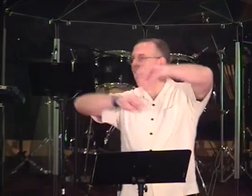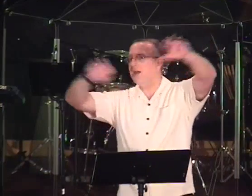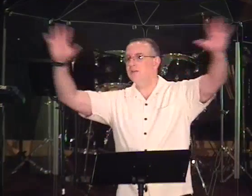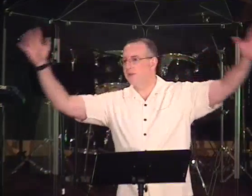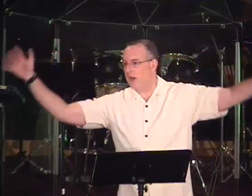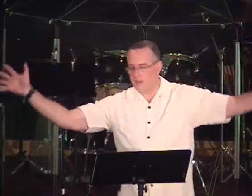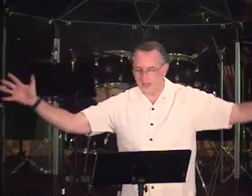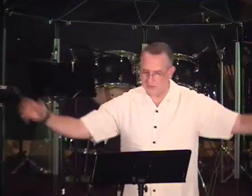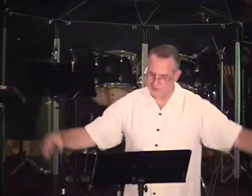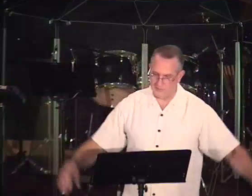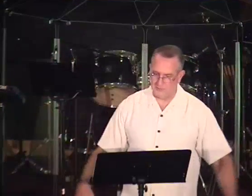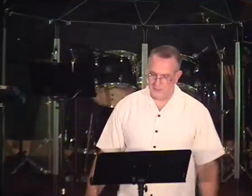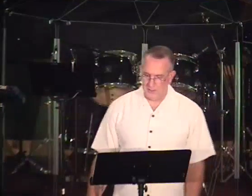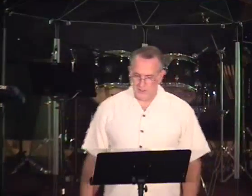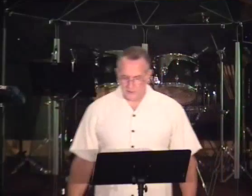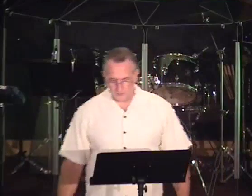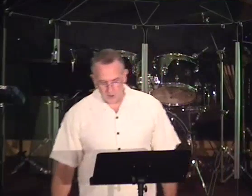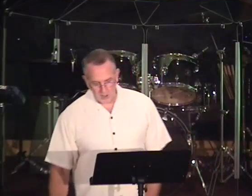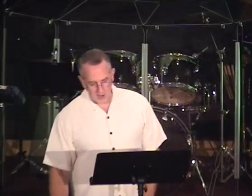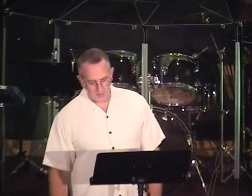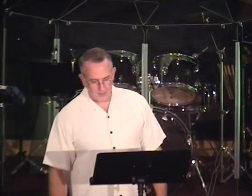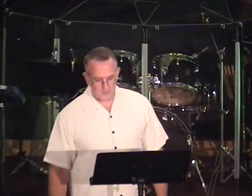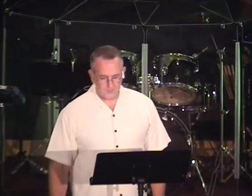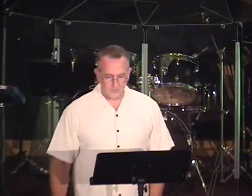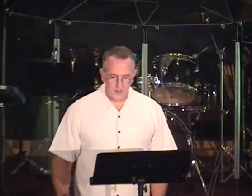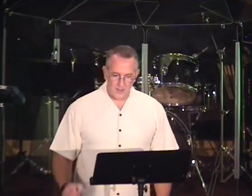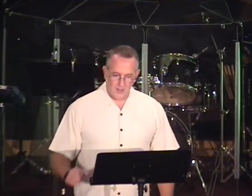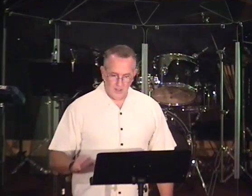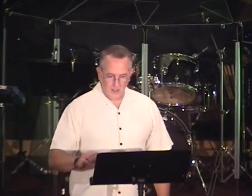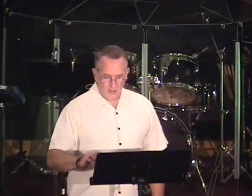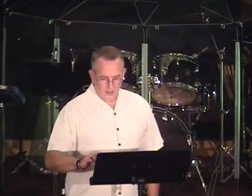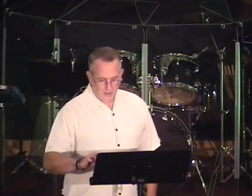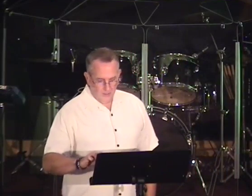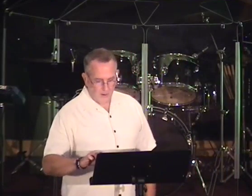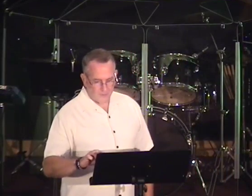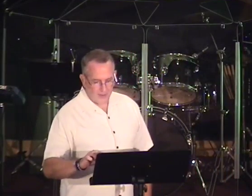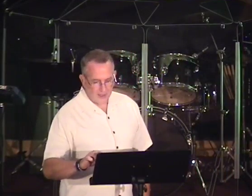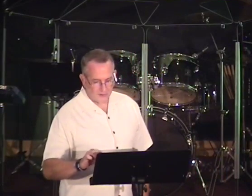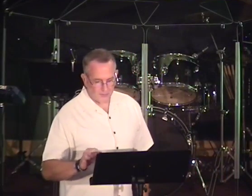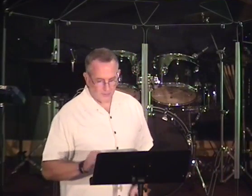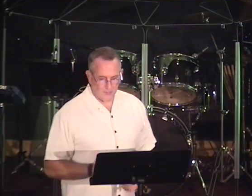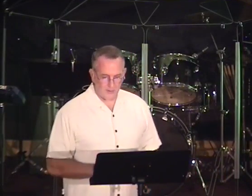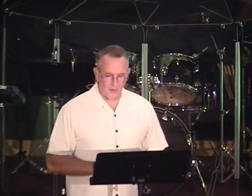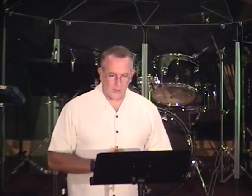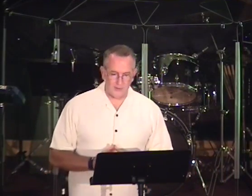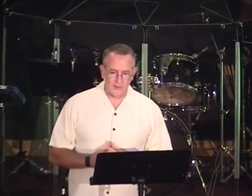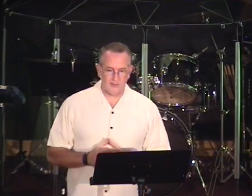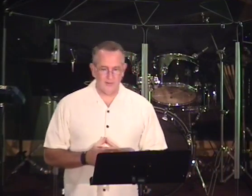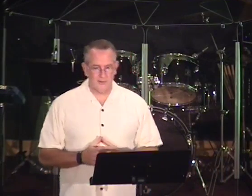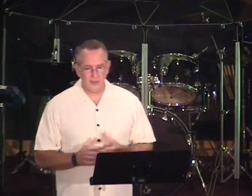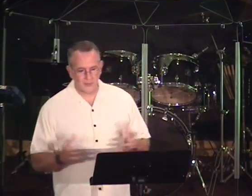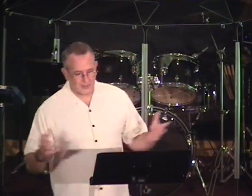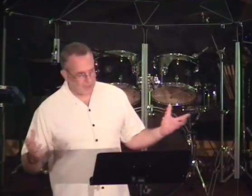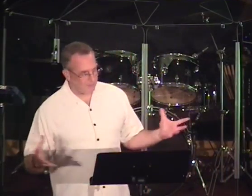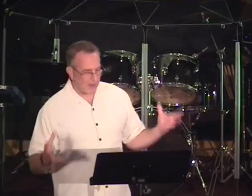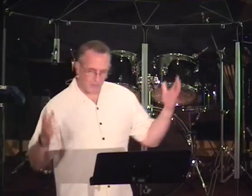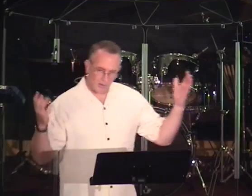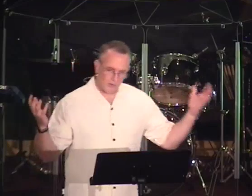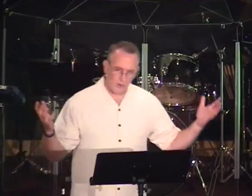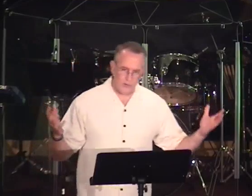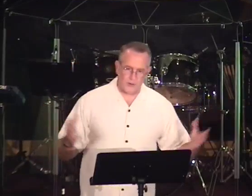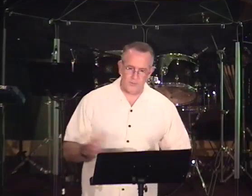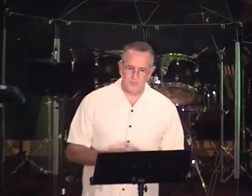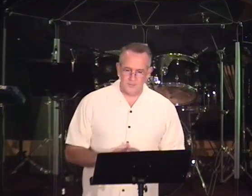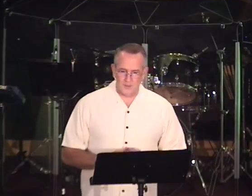all kinds of denominations sprung up. The Reformation movement in the early 16th century came about.